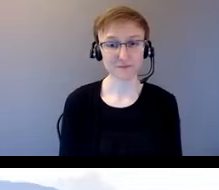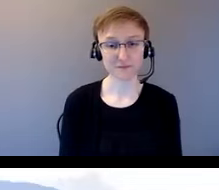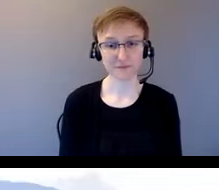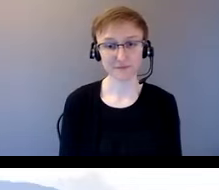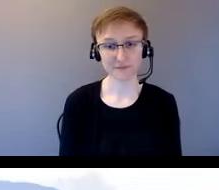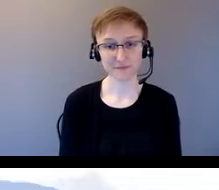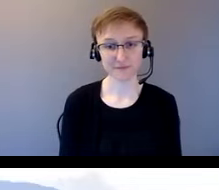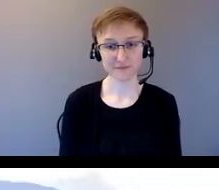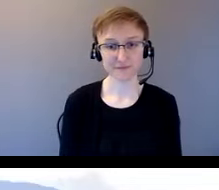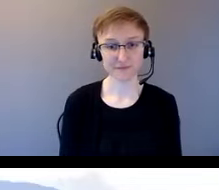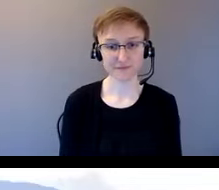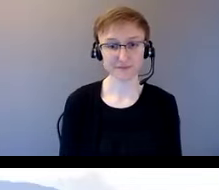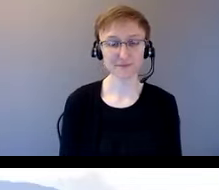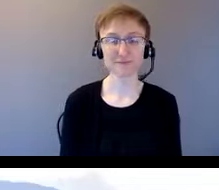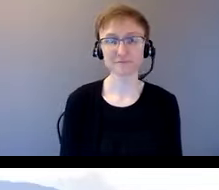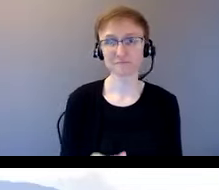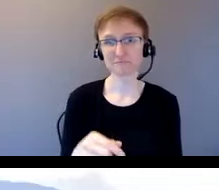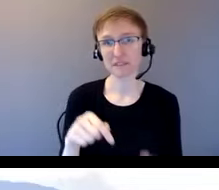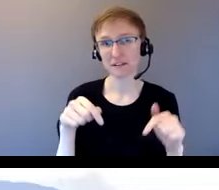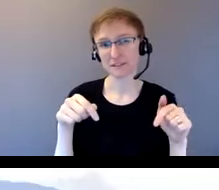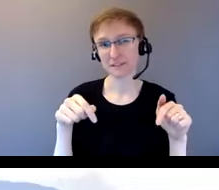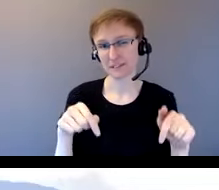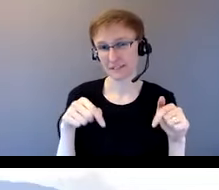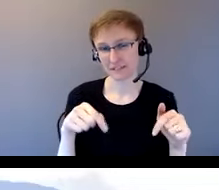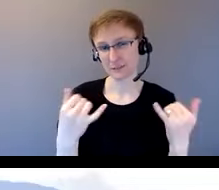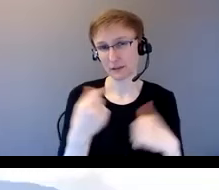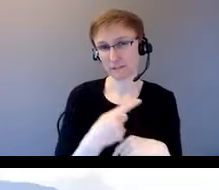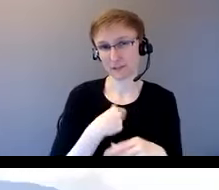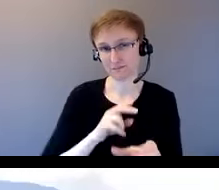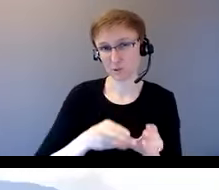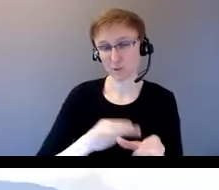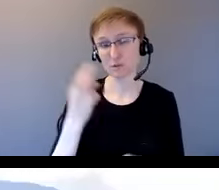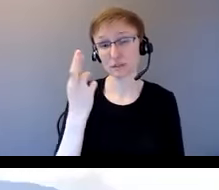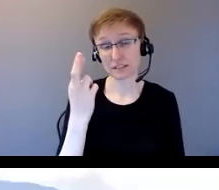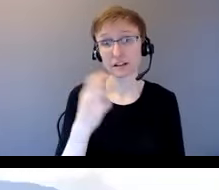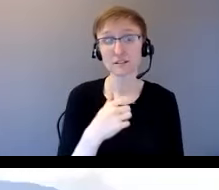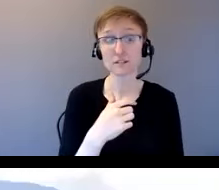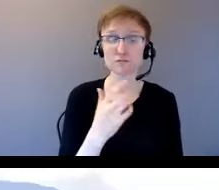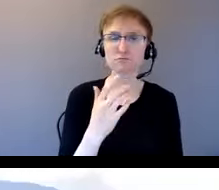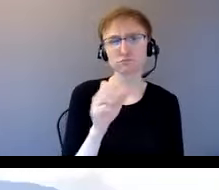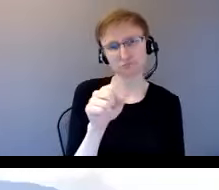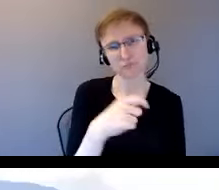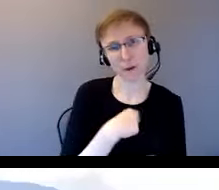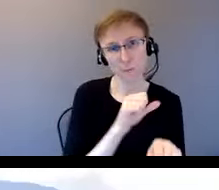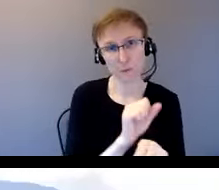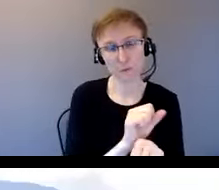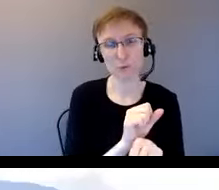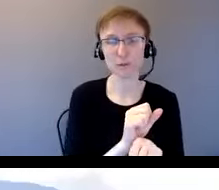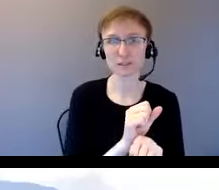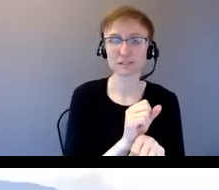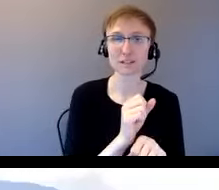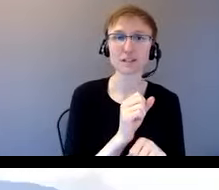this program today because in addition to my work as a geriatric psychiatrist at Baycrest, I also work